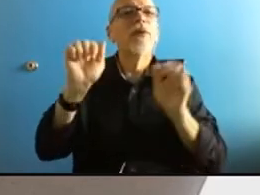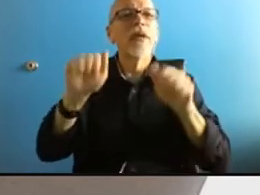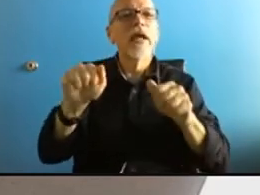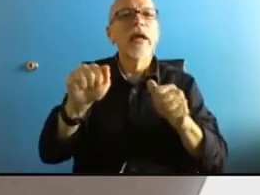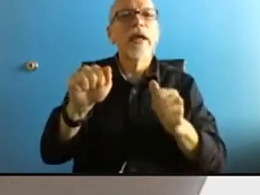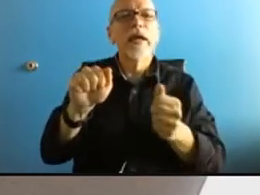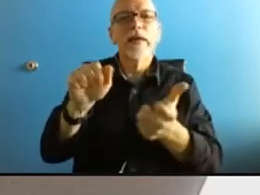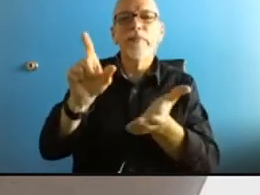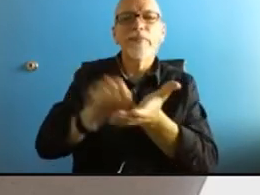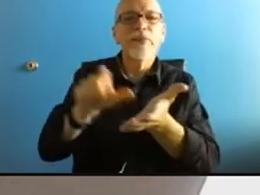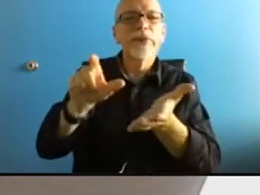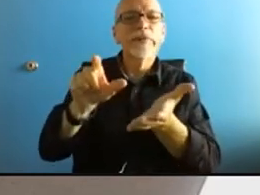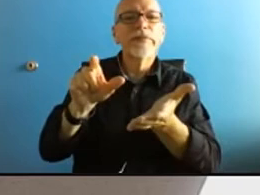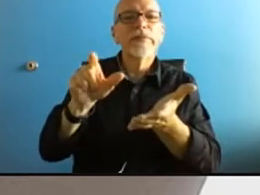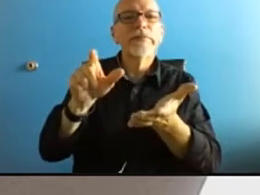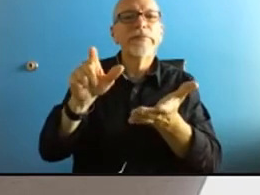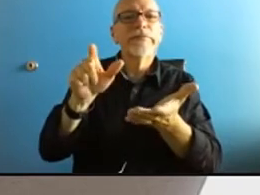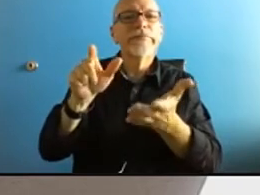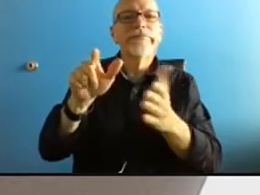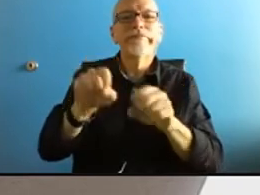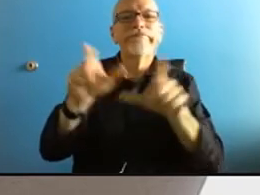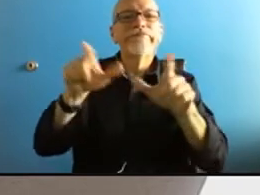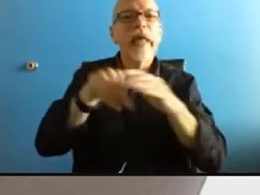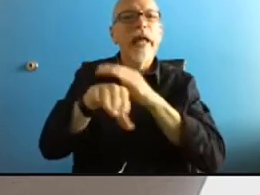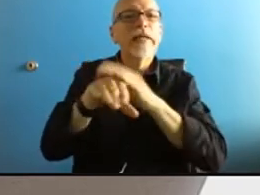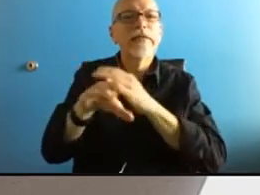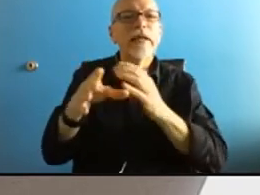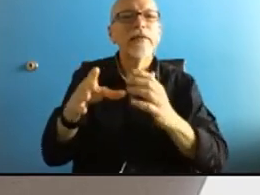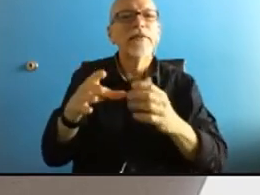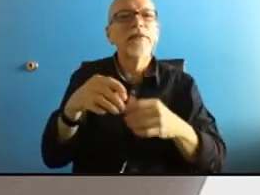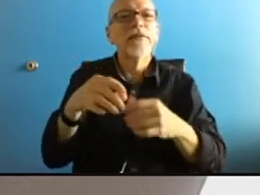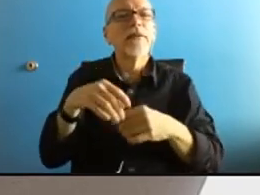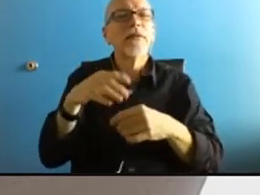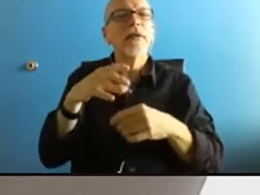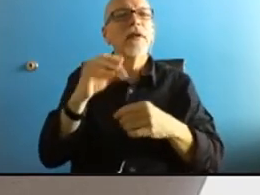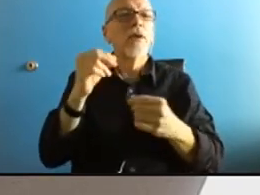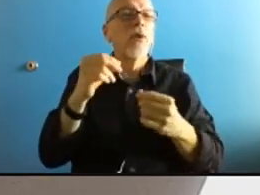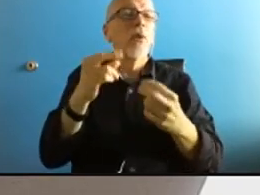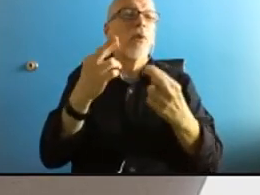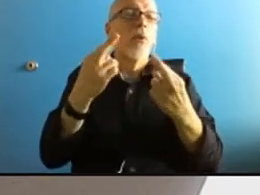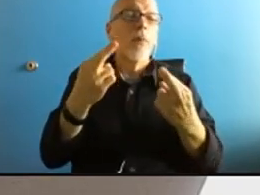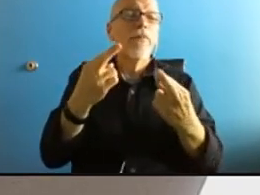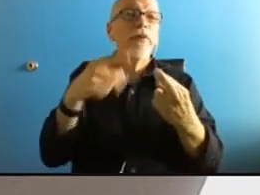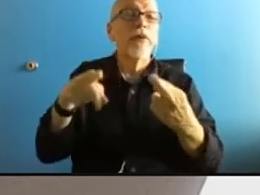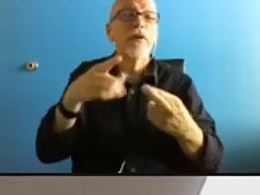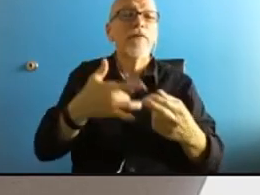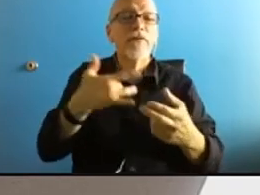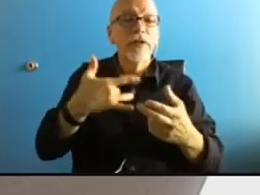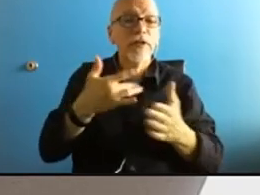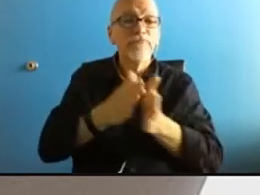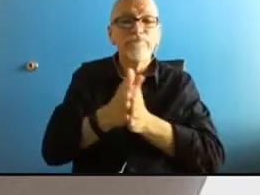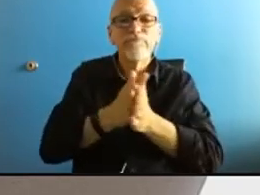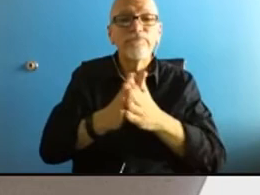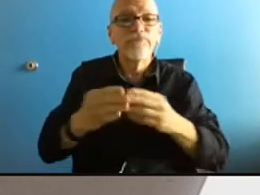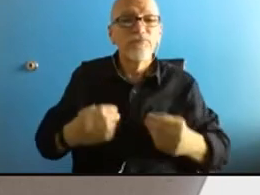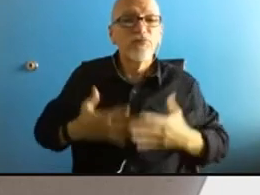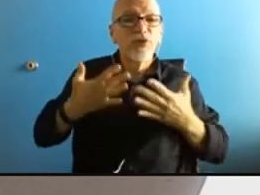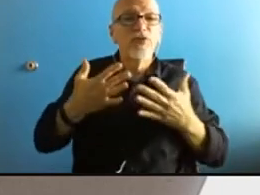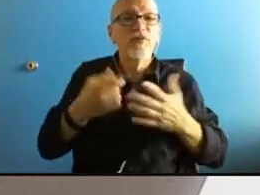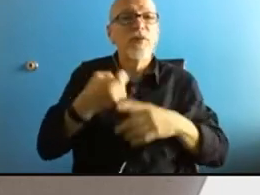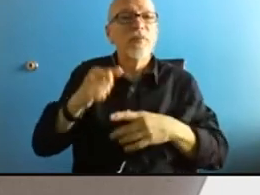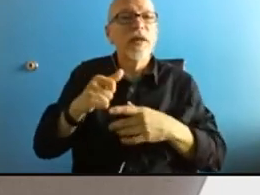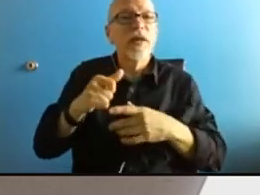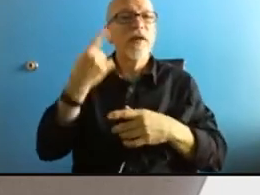out and access it, and hopefully get inspiration from that baseline